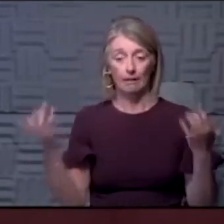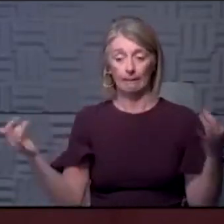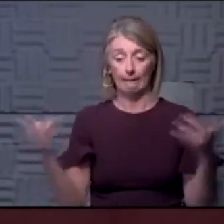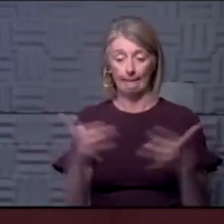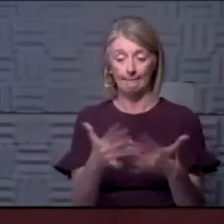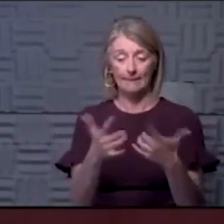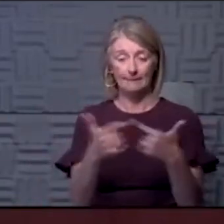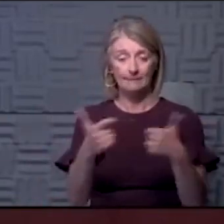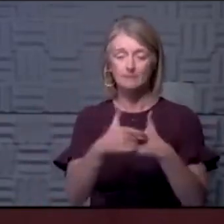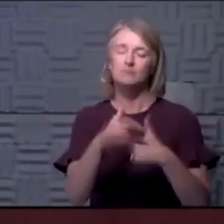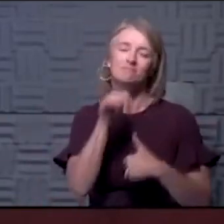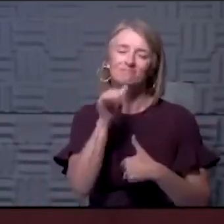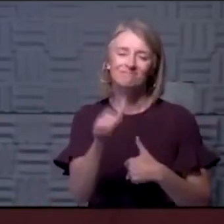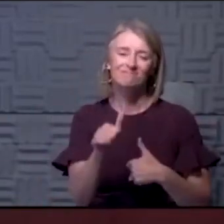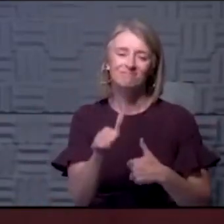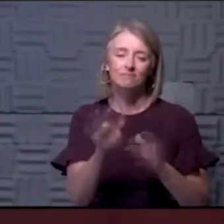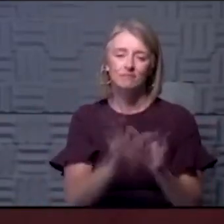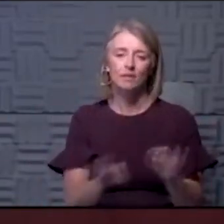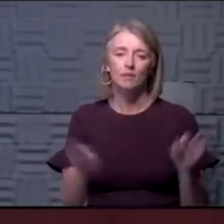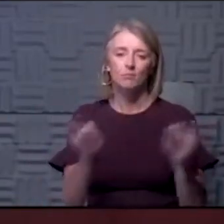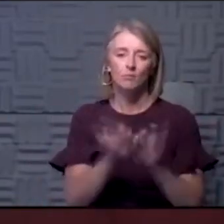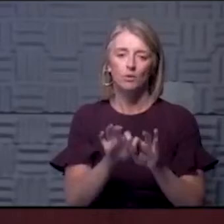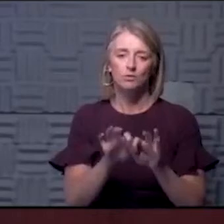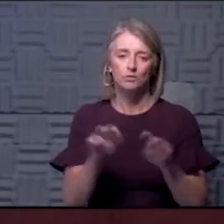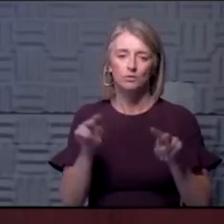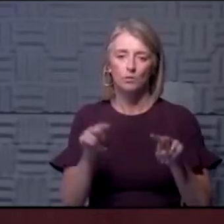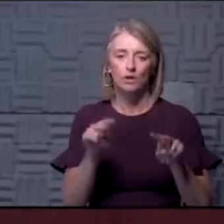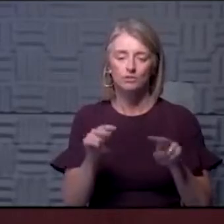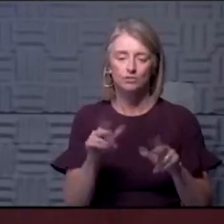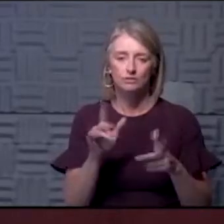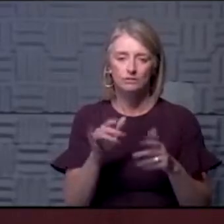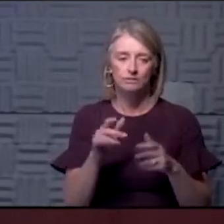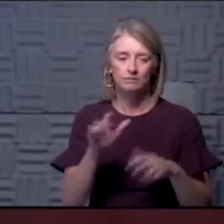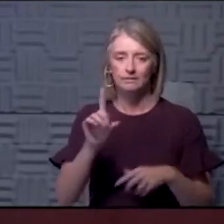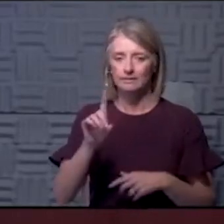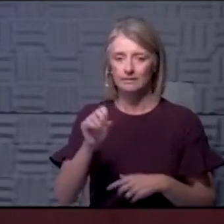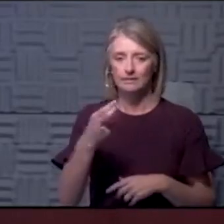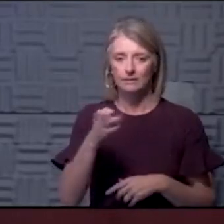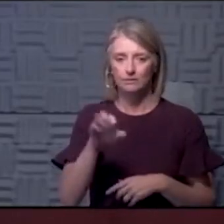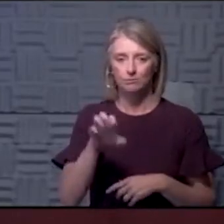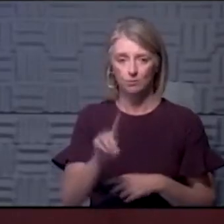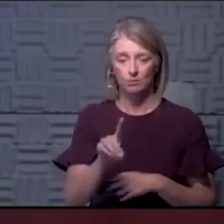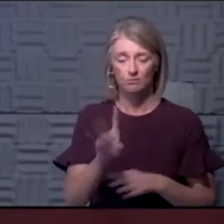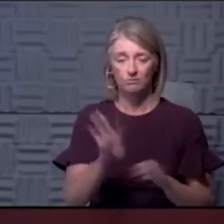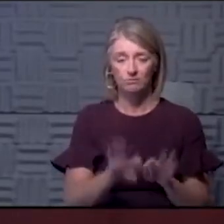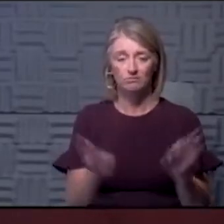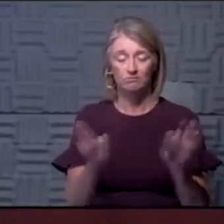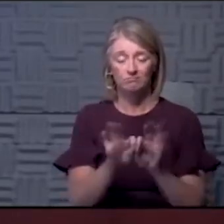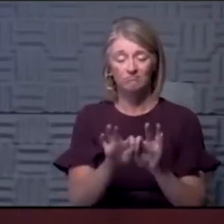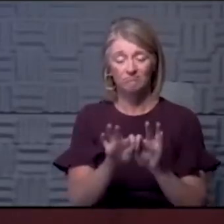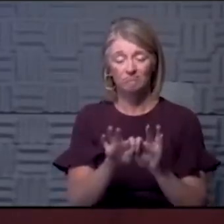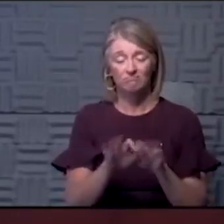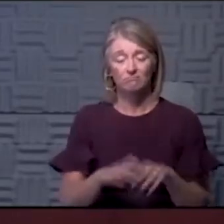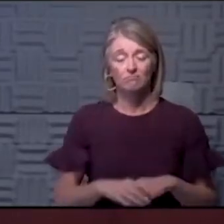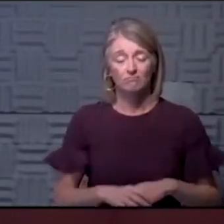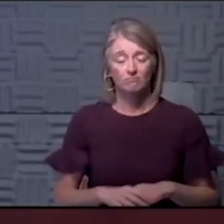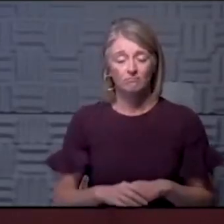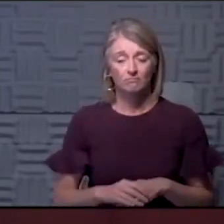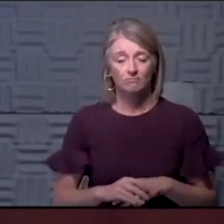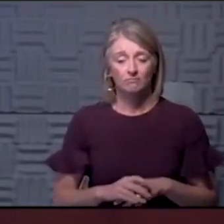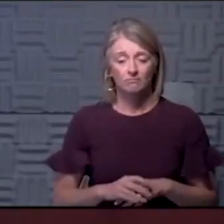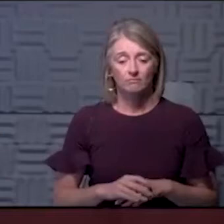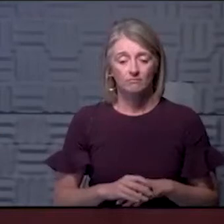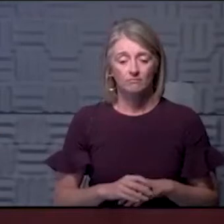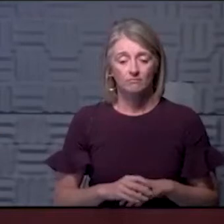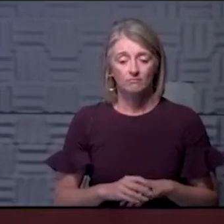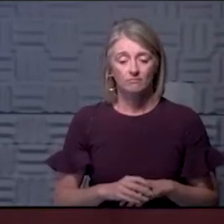instantly. So it is important, I think, to take that longitudinal look that Chris was talking about, because it does ultimately get there. Yeah. And so